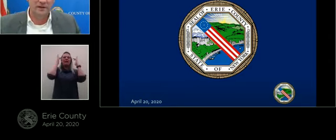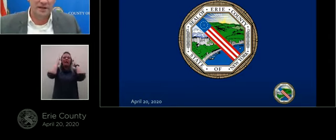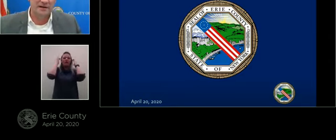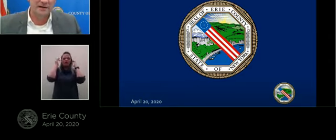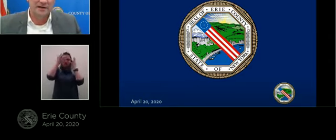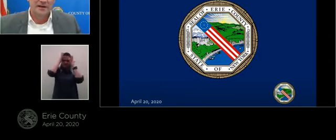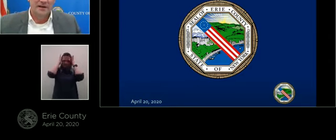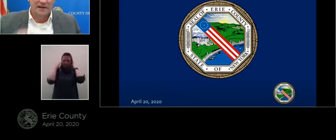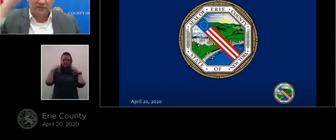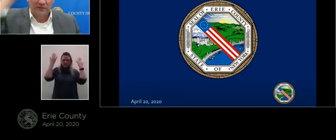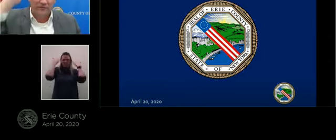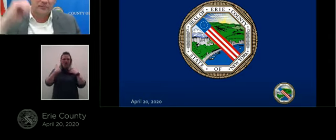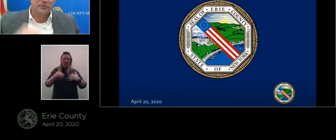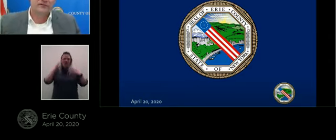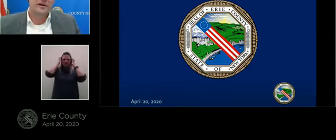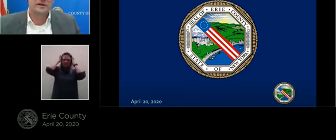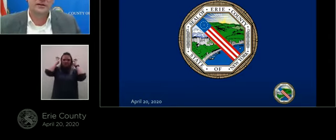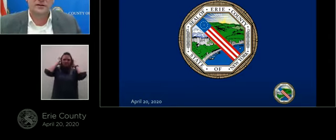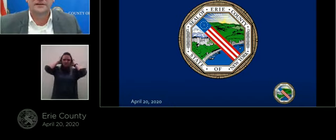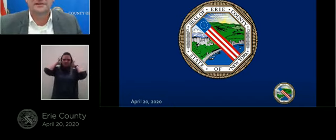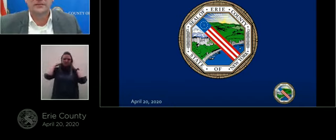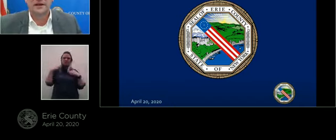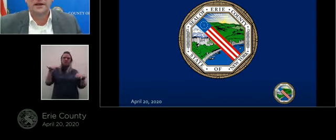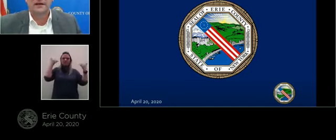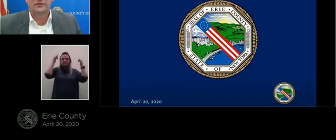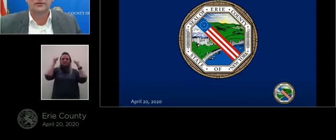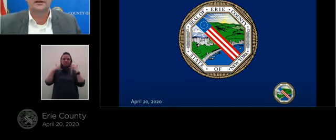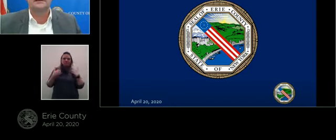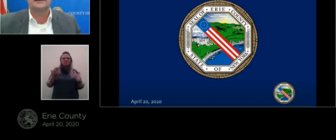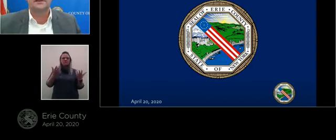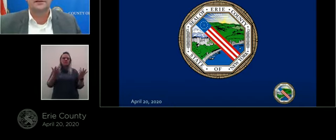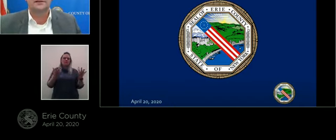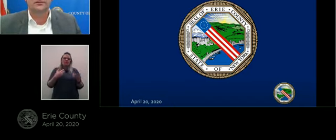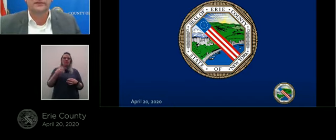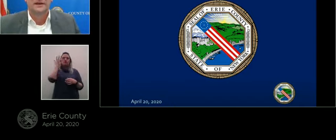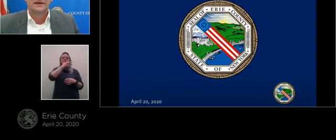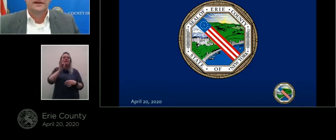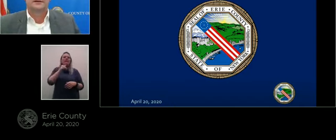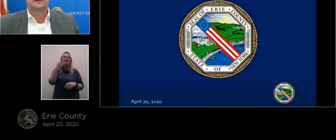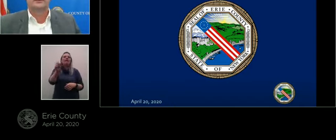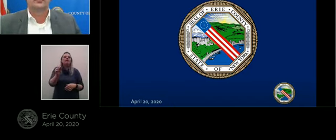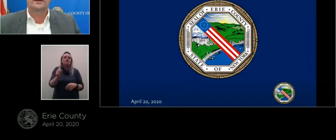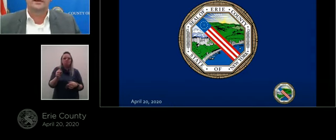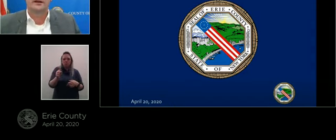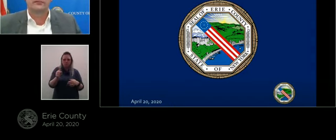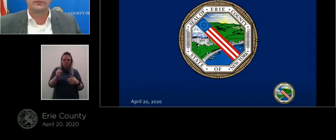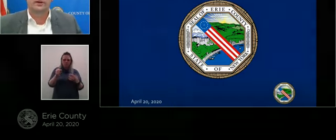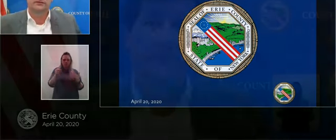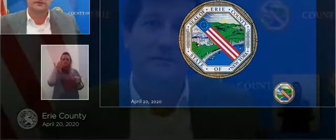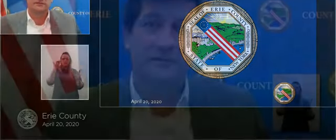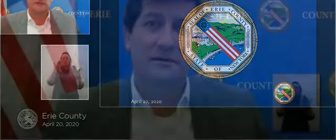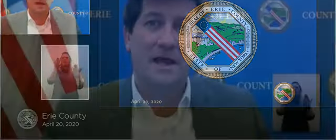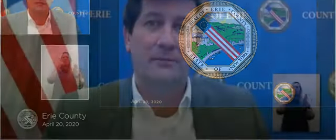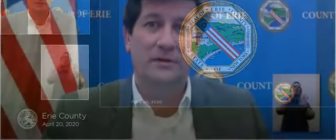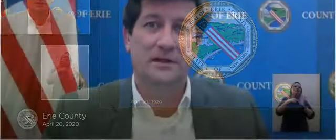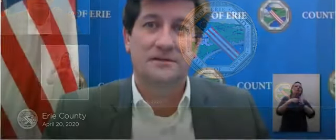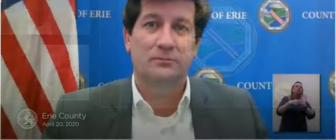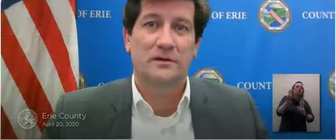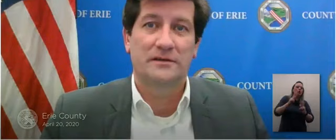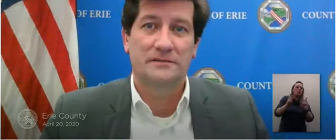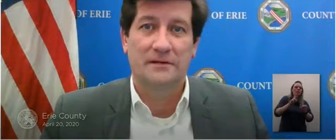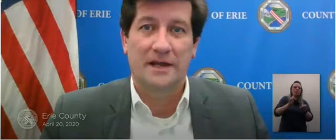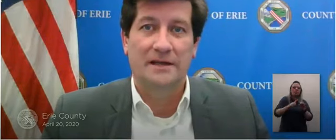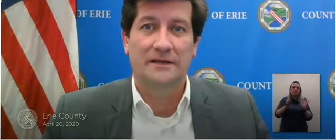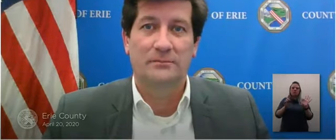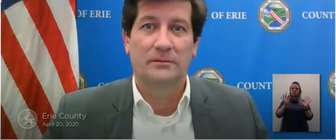over the weekend. Had it fluffed up in front and looked like something I haven't looked like since high school. I don't know if I'll bring that out for the public use or not, but let's just put